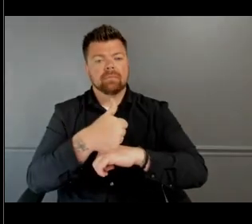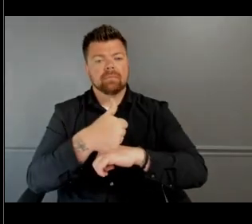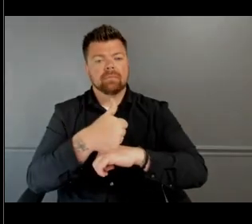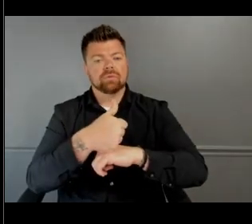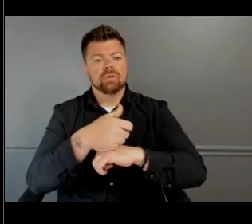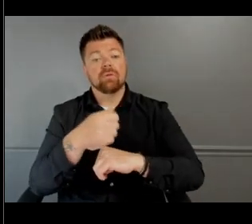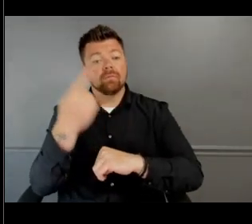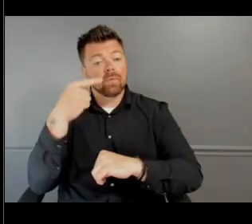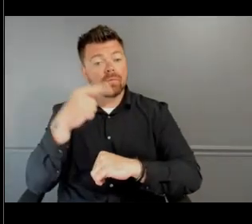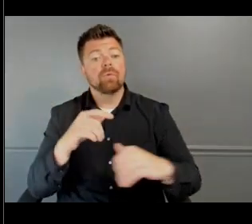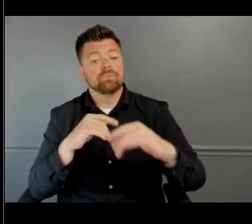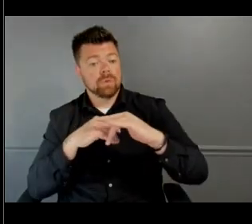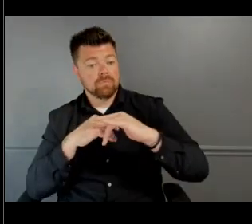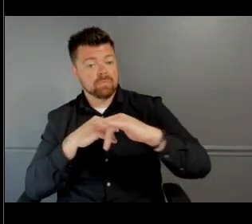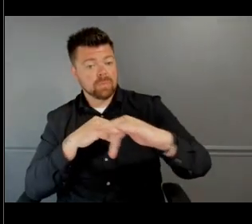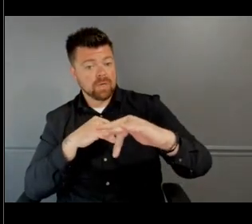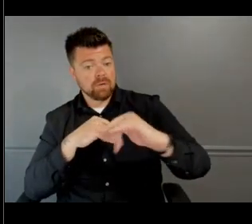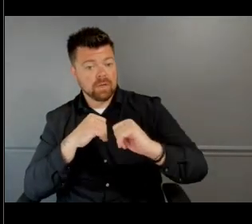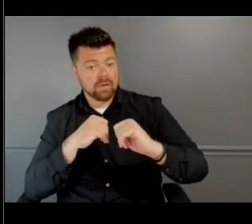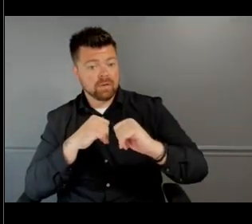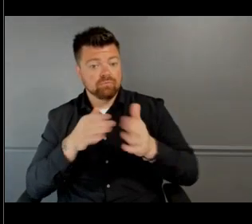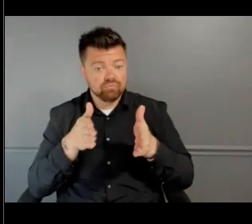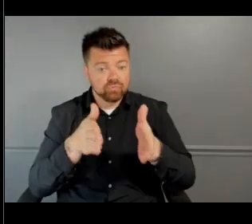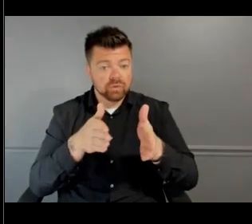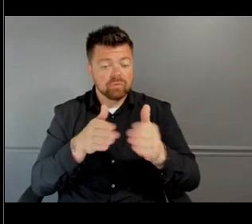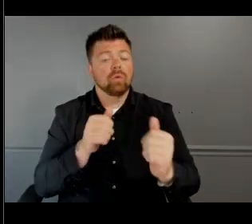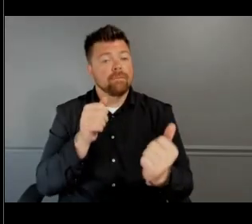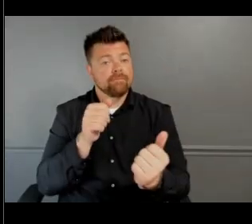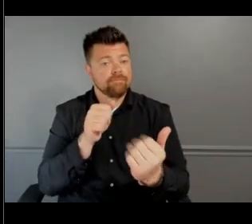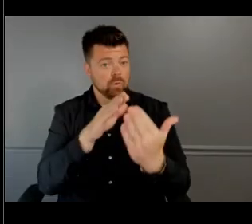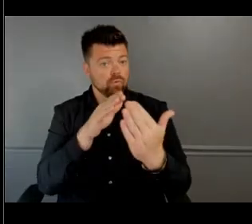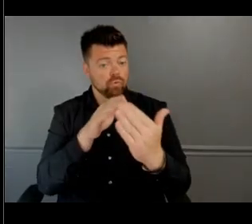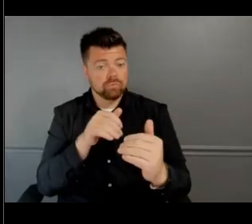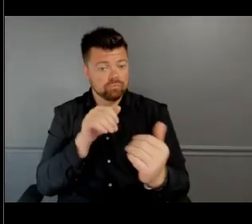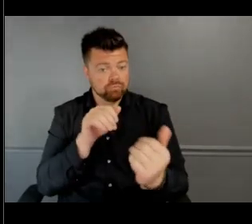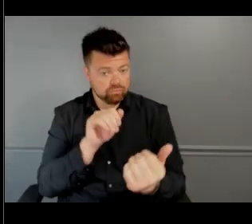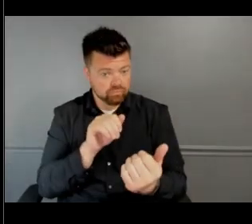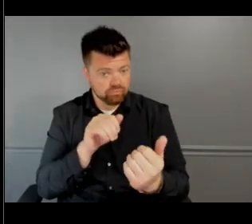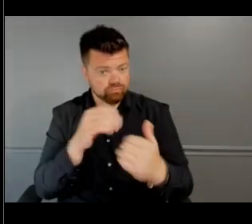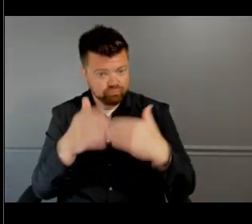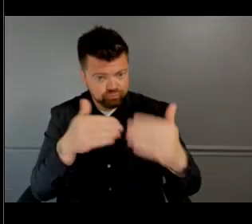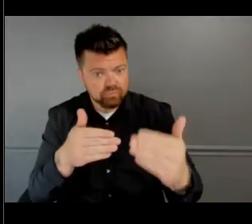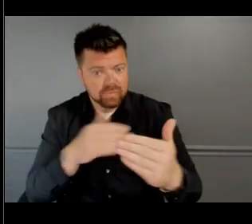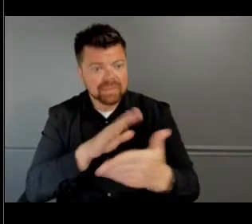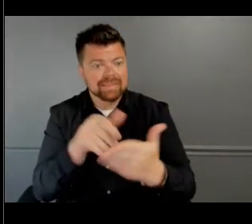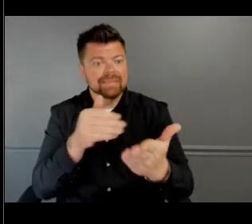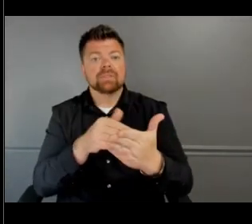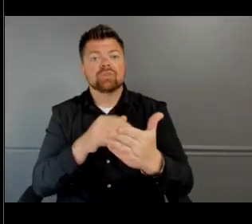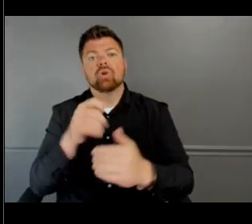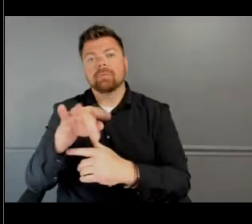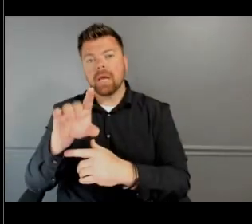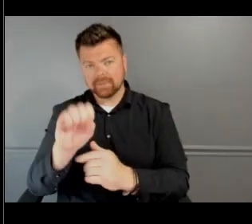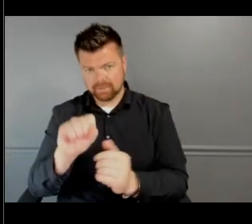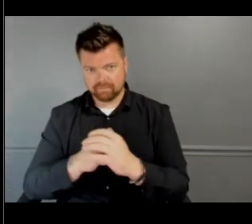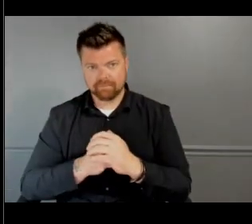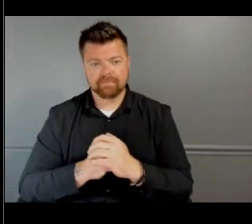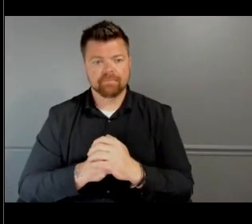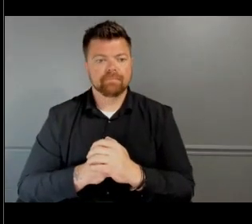a parallel or forward approach centered on the appliance.